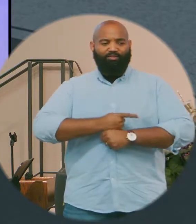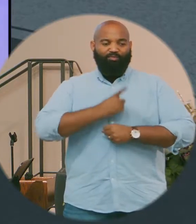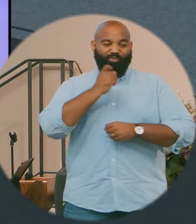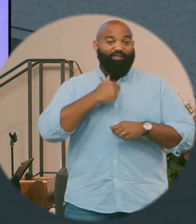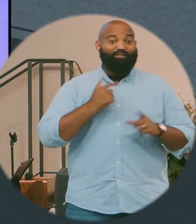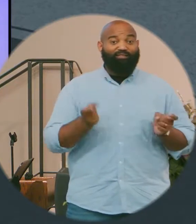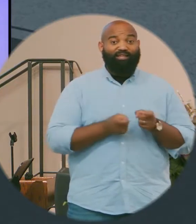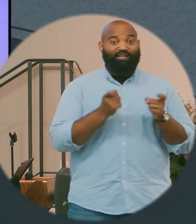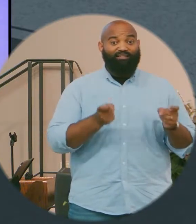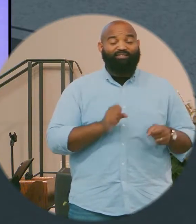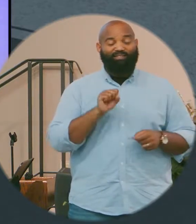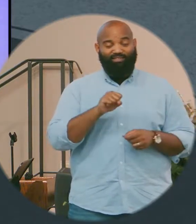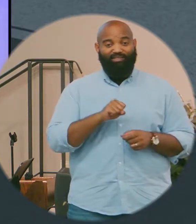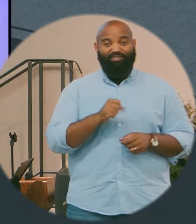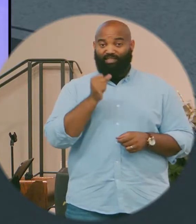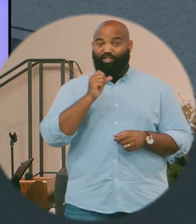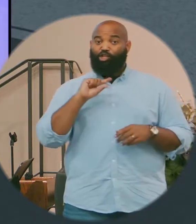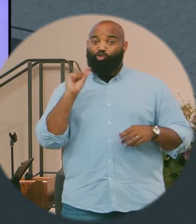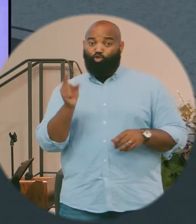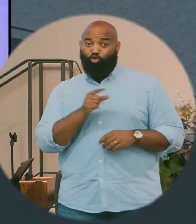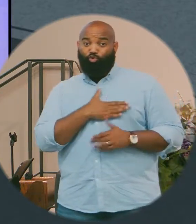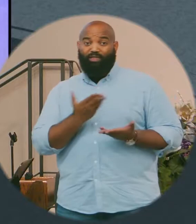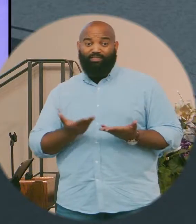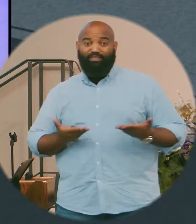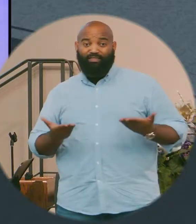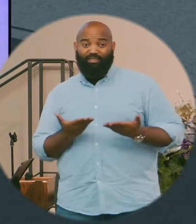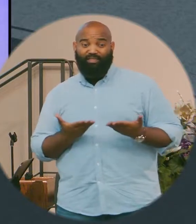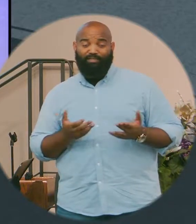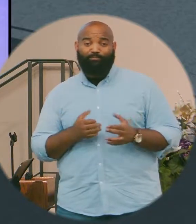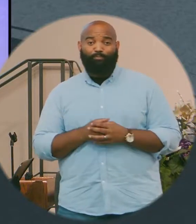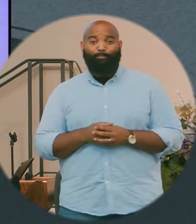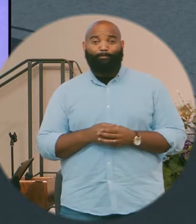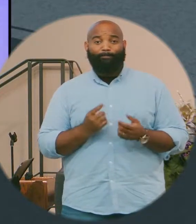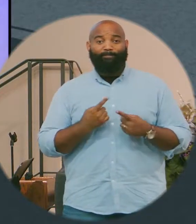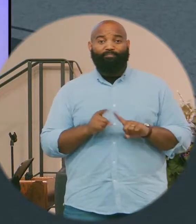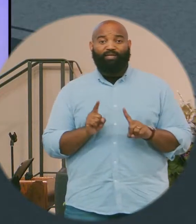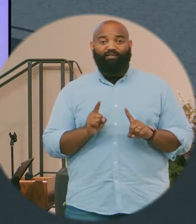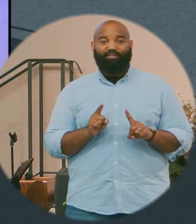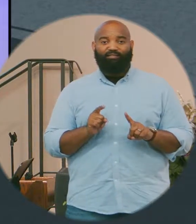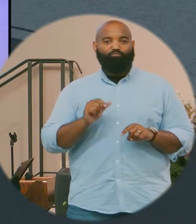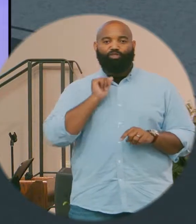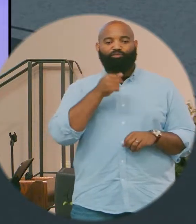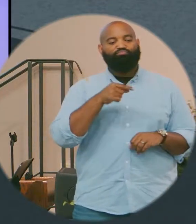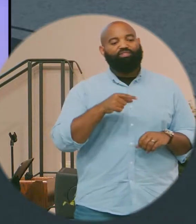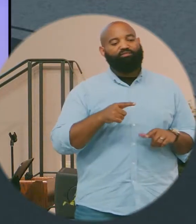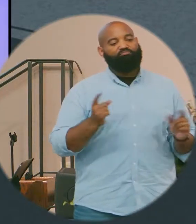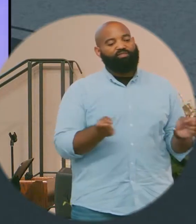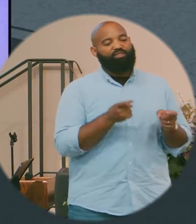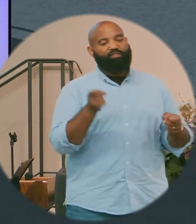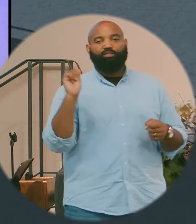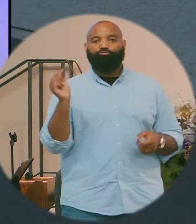available. It's not enough to live in grace, though, family. God wants us to grow in grace.